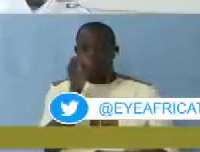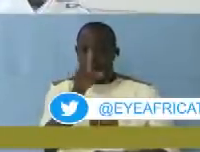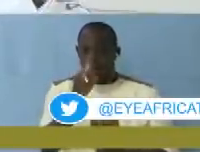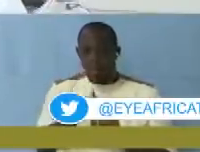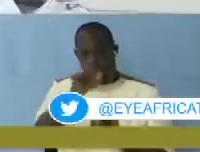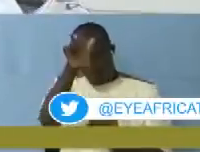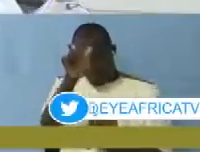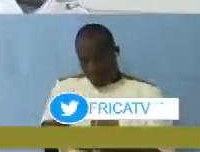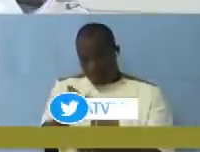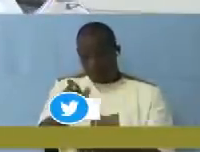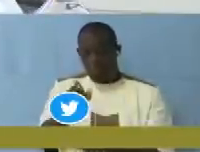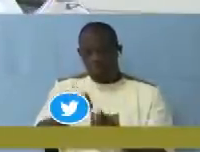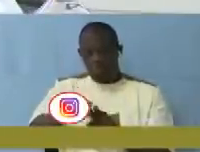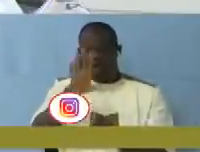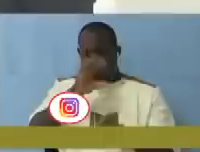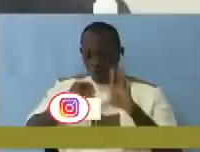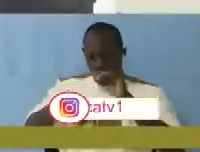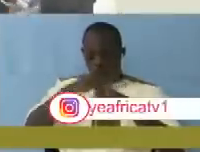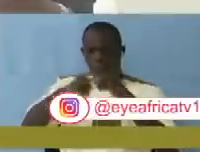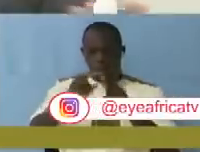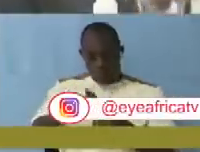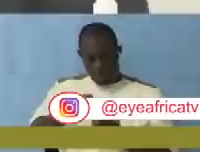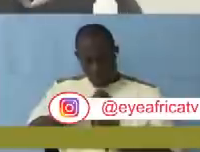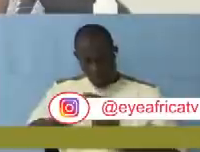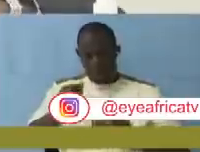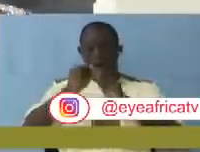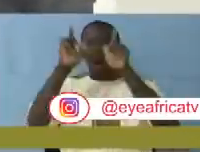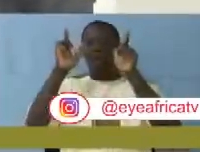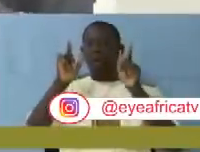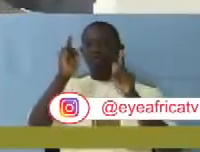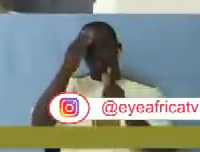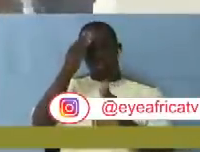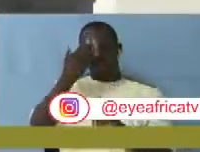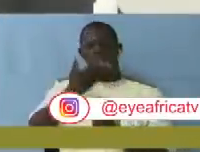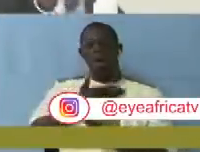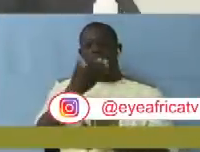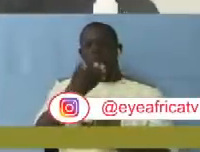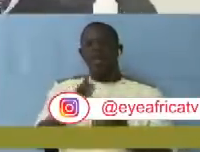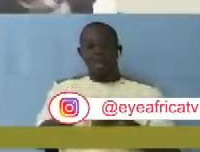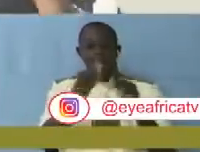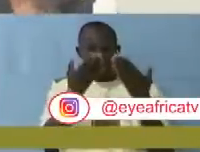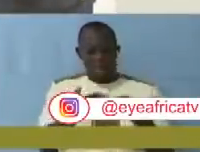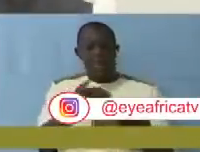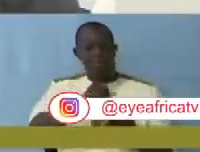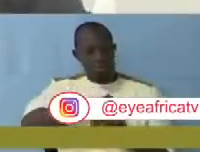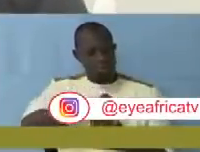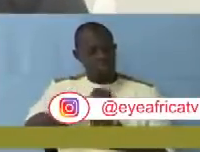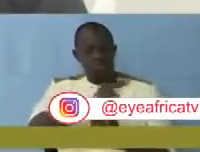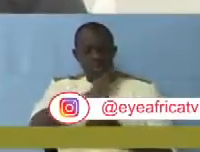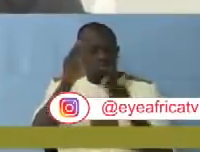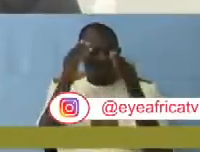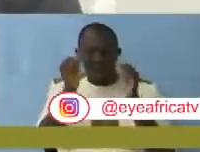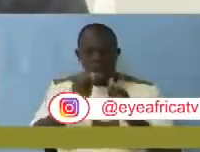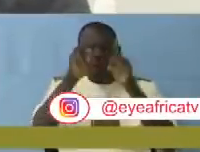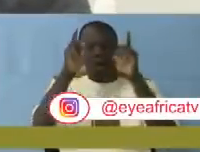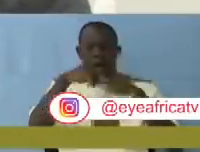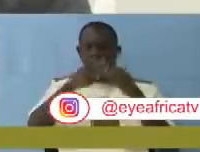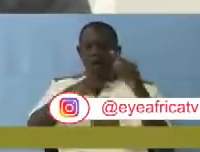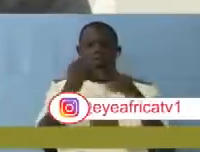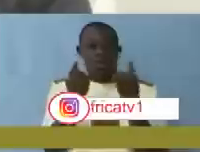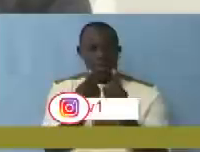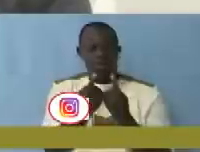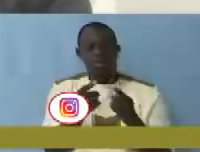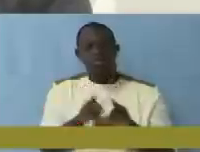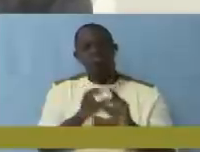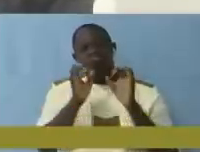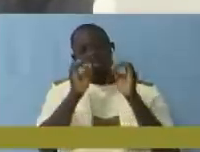his version. I was not aware. Okay, now we testimony with version. But I will accept that. We would